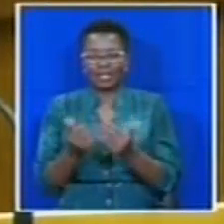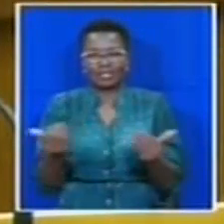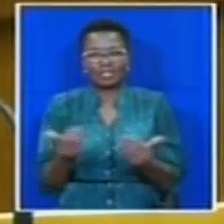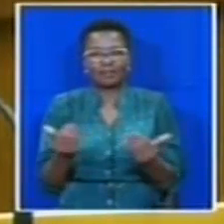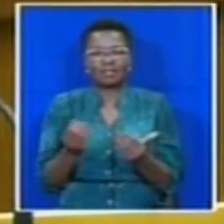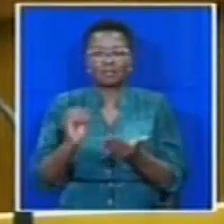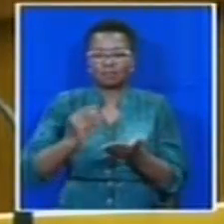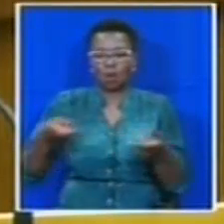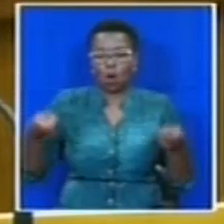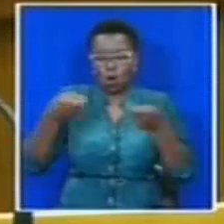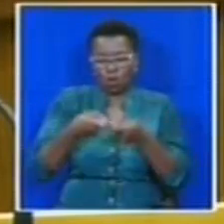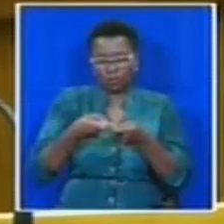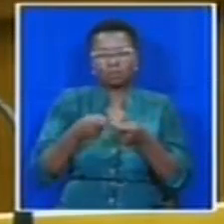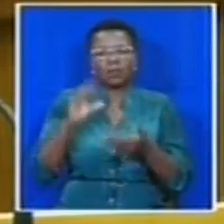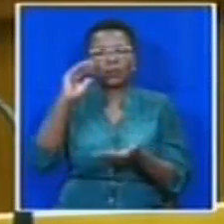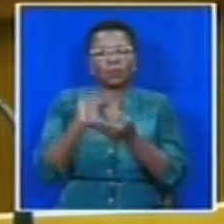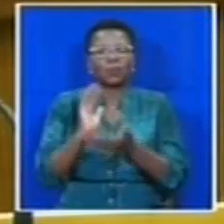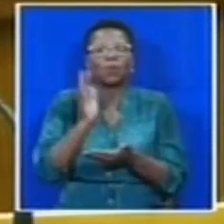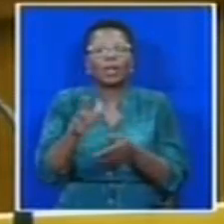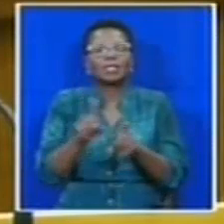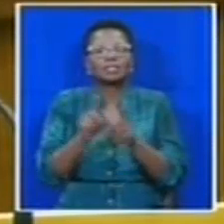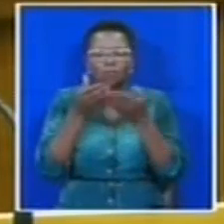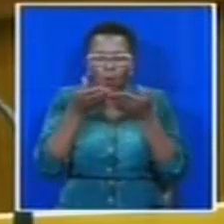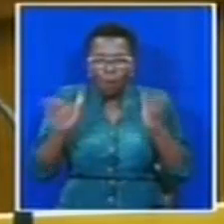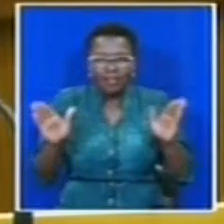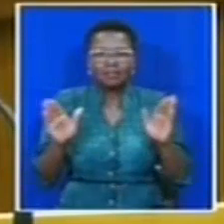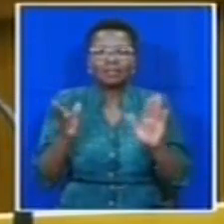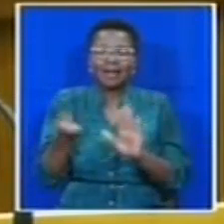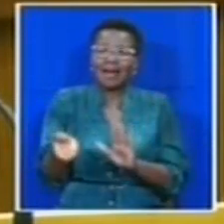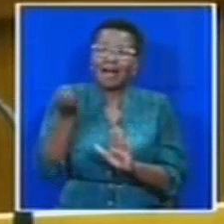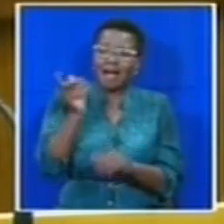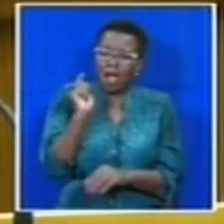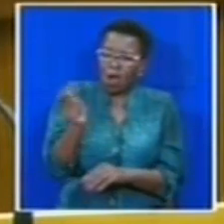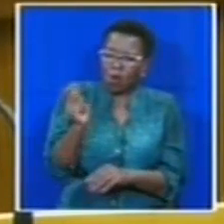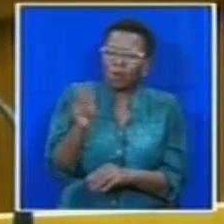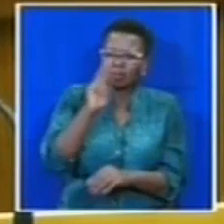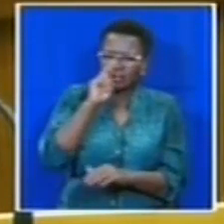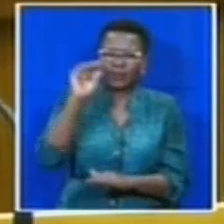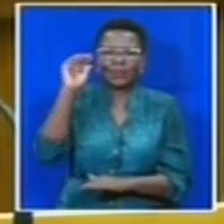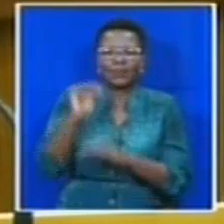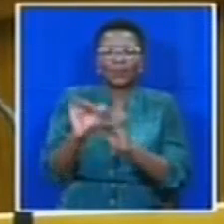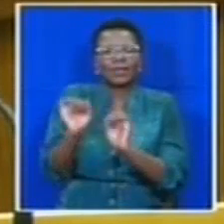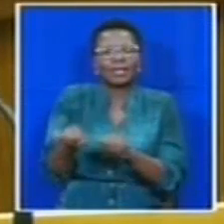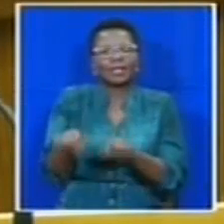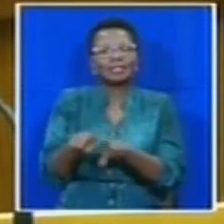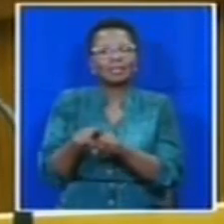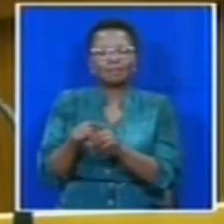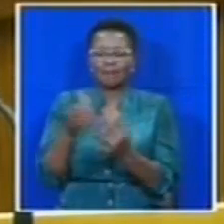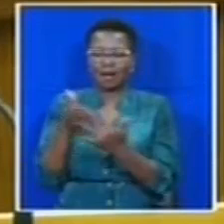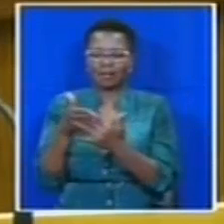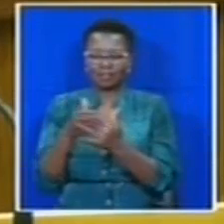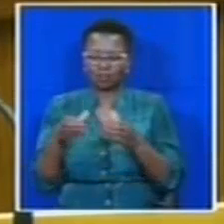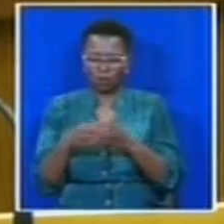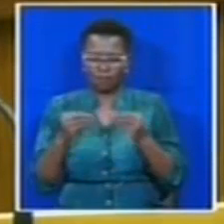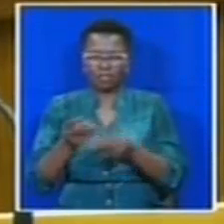made transparent. Unduly high costs currently reduce returns to savers and inhibit access of small business to